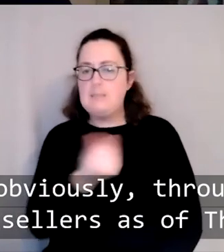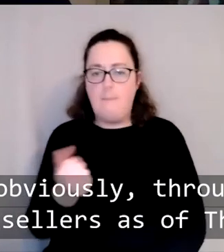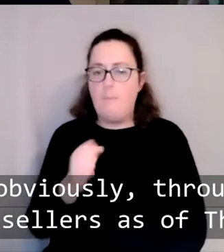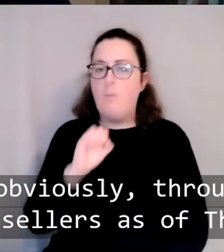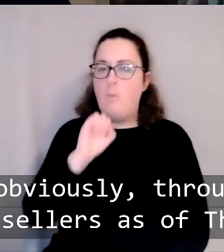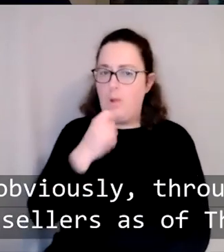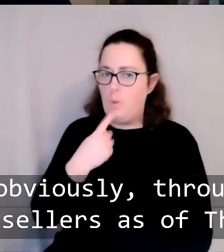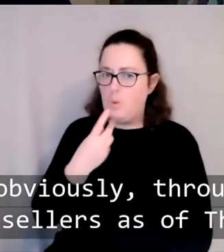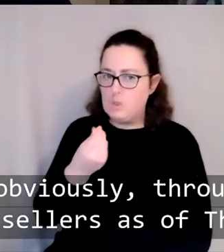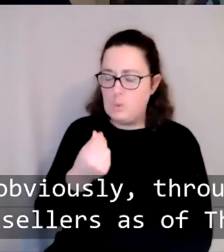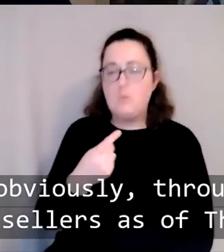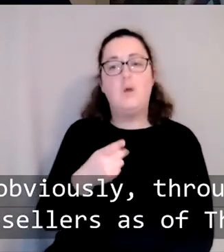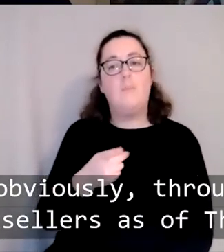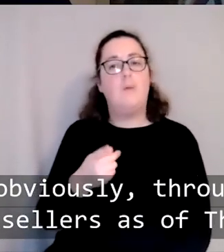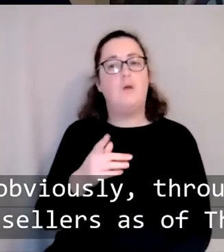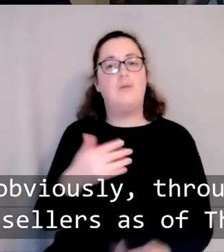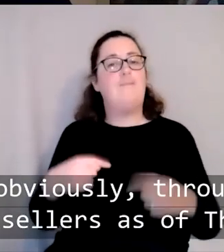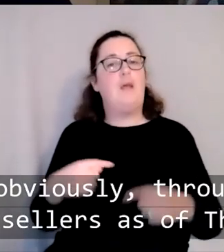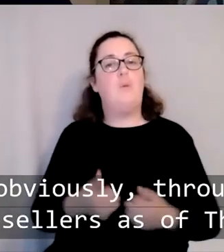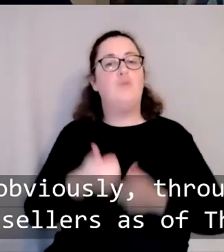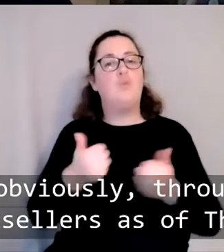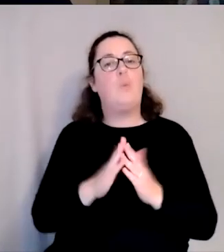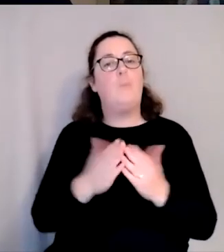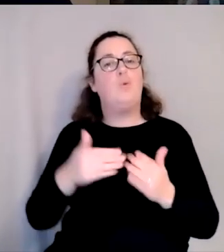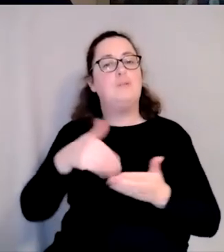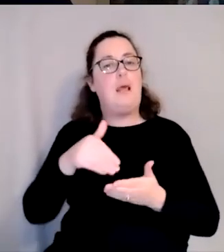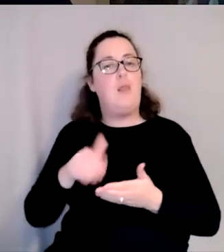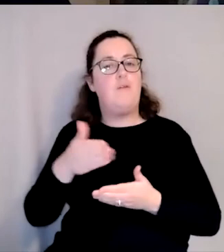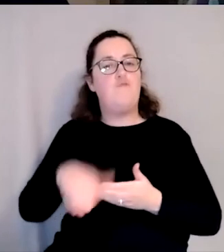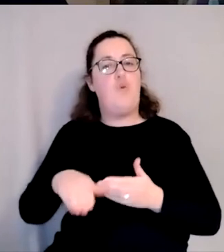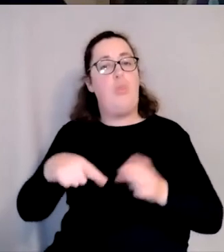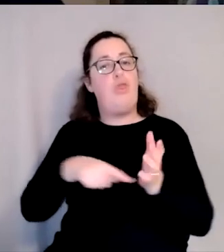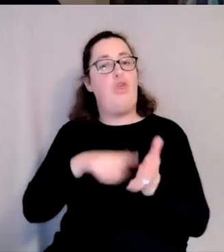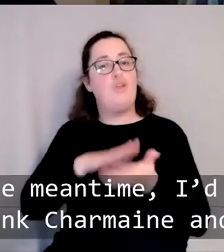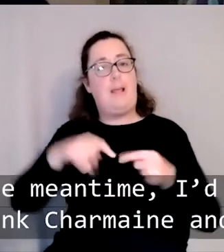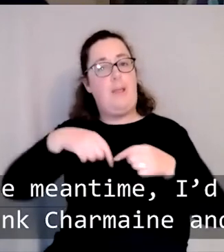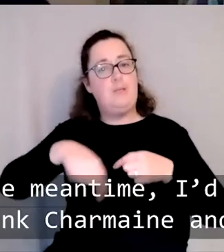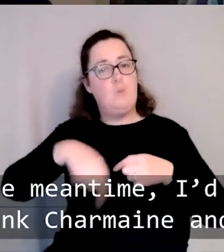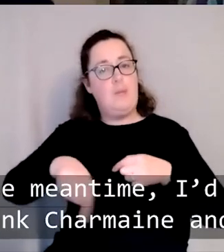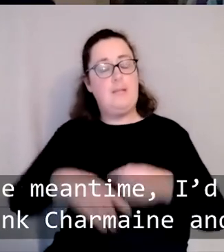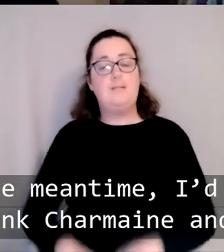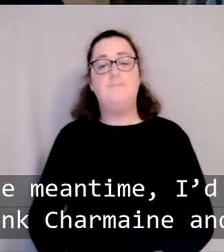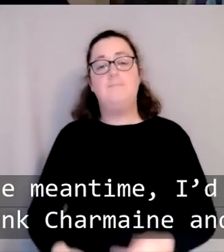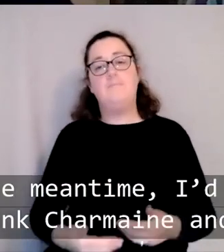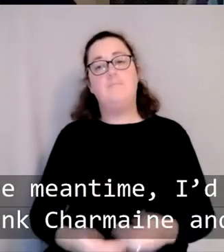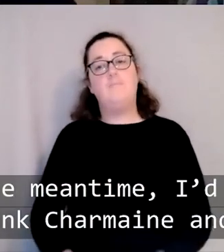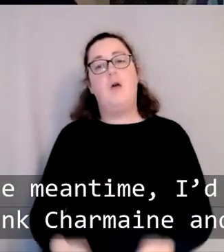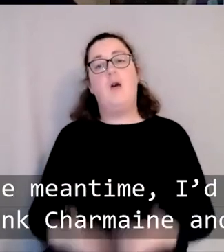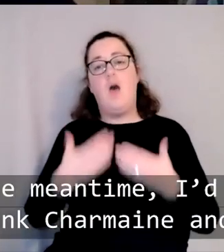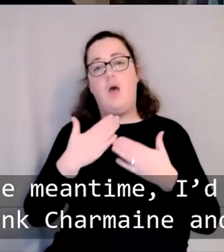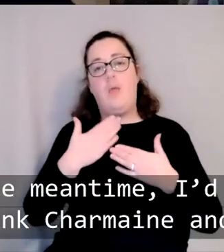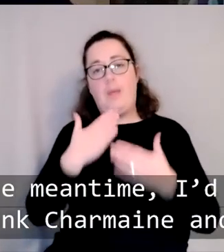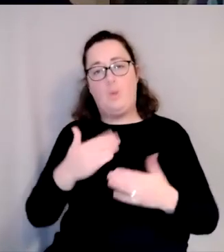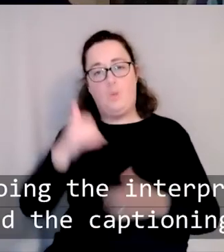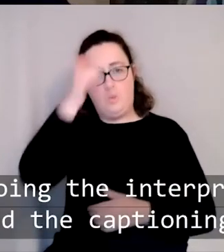Also, obviously, through all good booksellers as of Thursday. And in the meantime, I'd like to thank